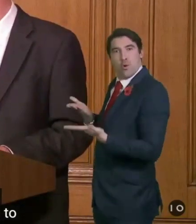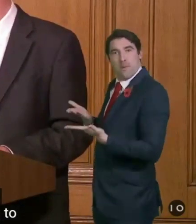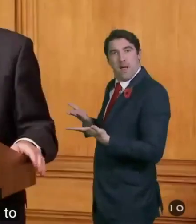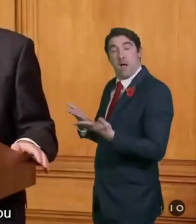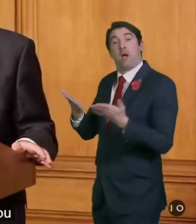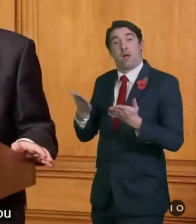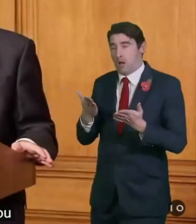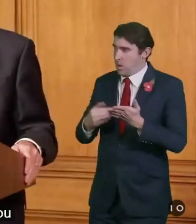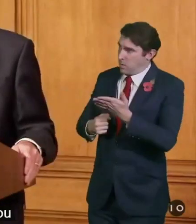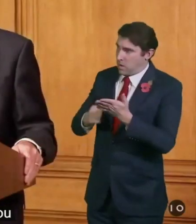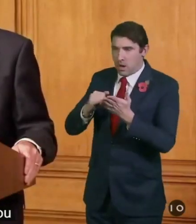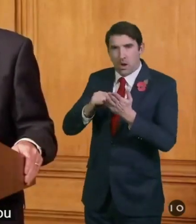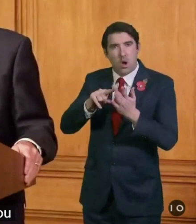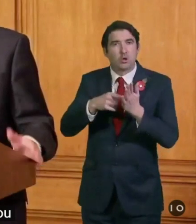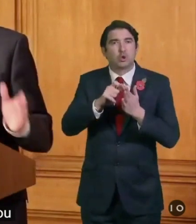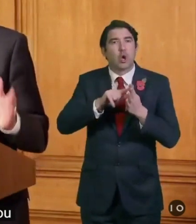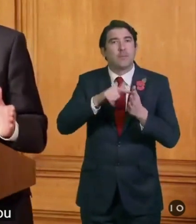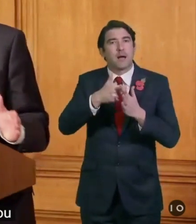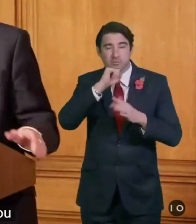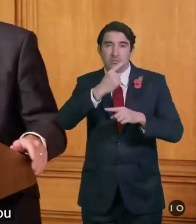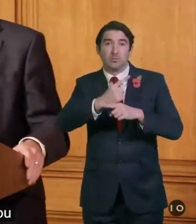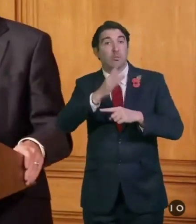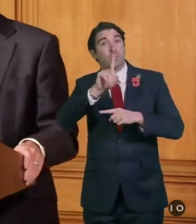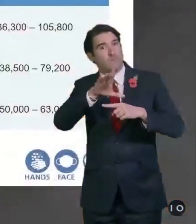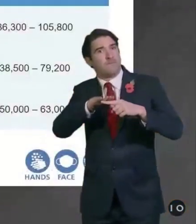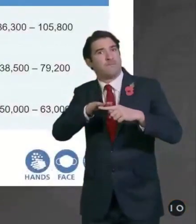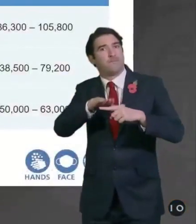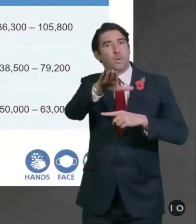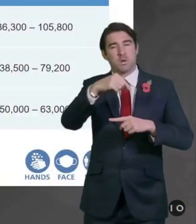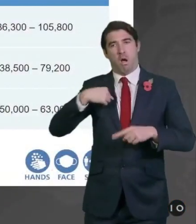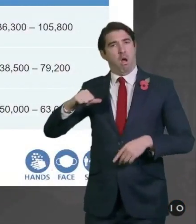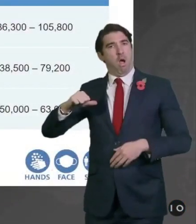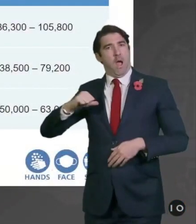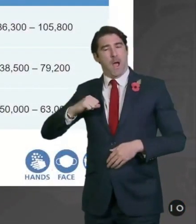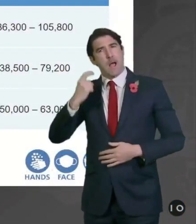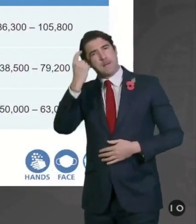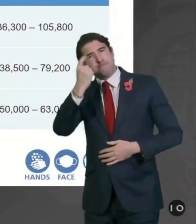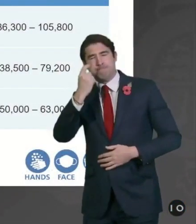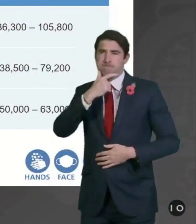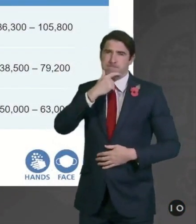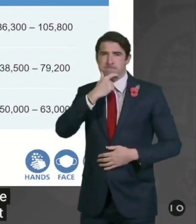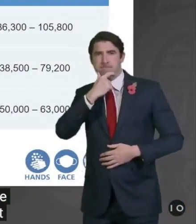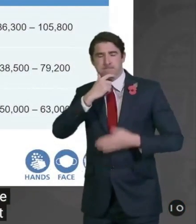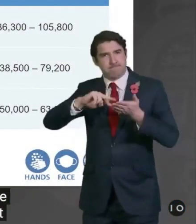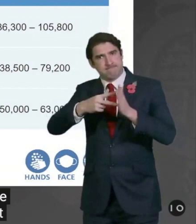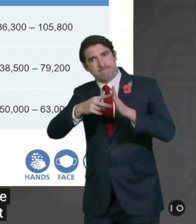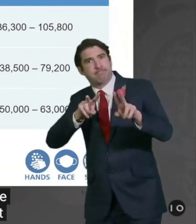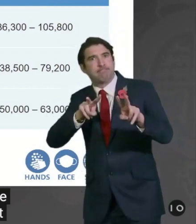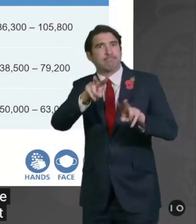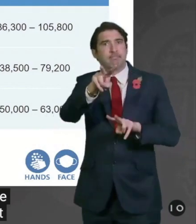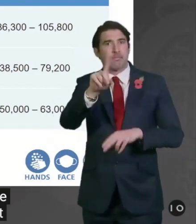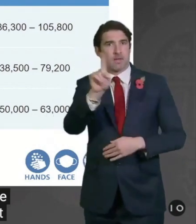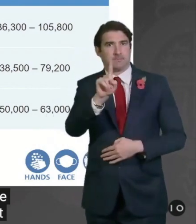you. Can I have the first slide, please? So just to recap, at the moment, these are three different ways of looking at